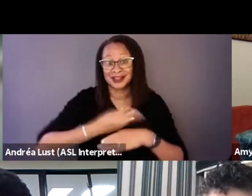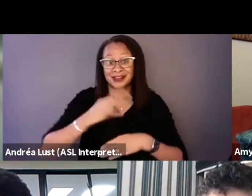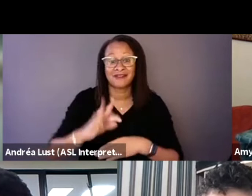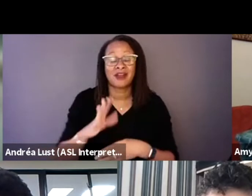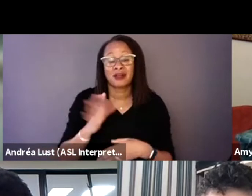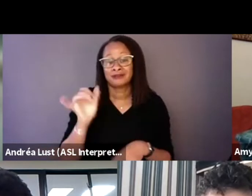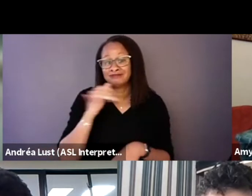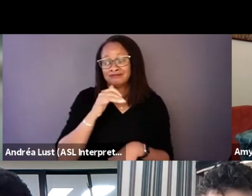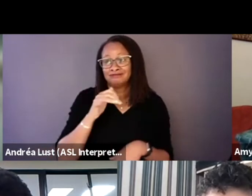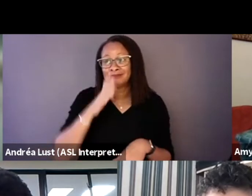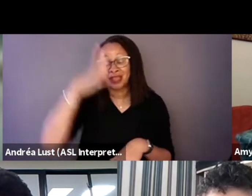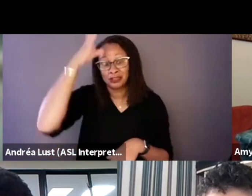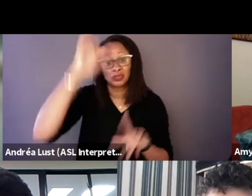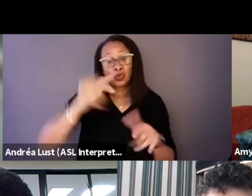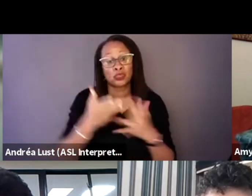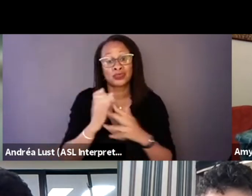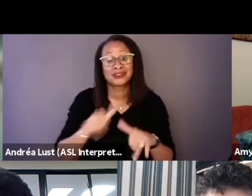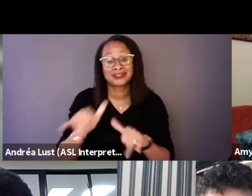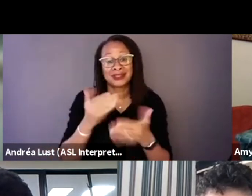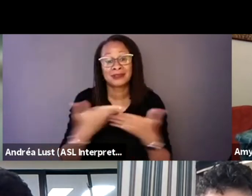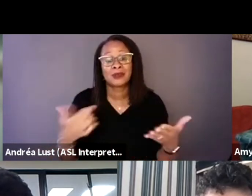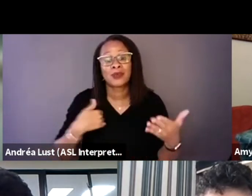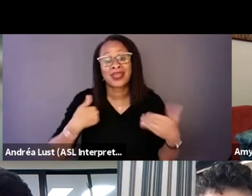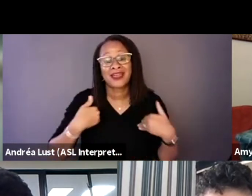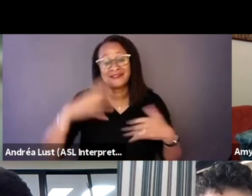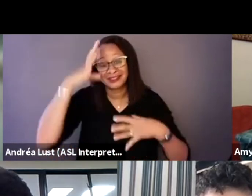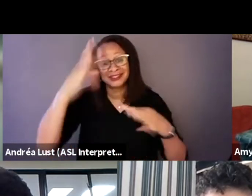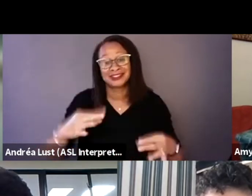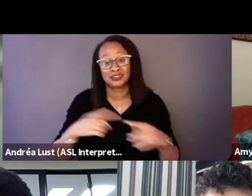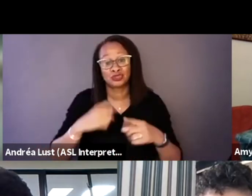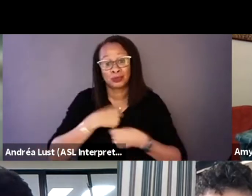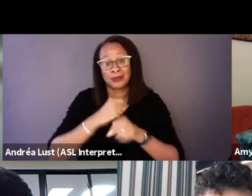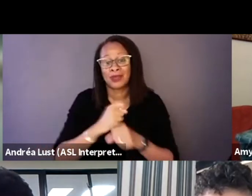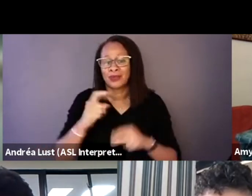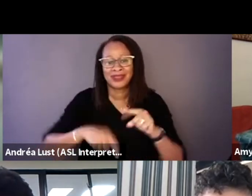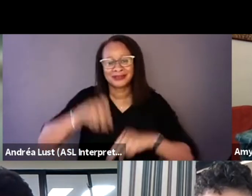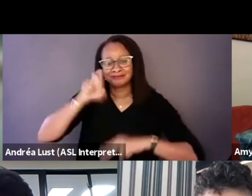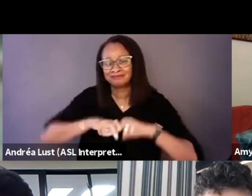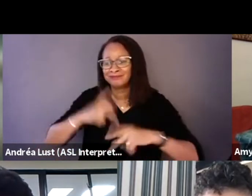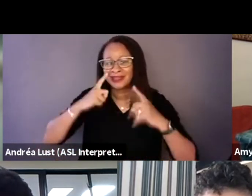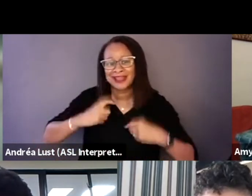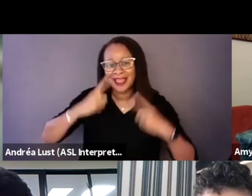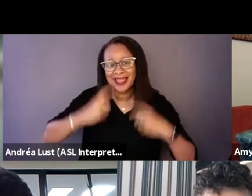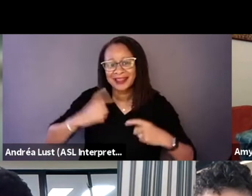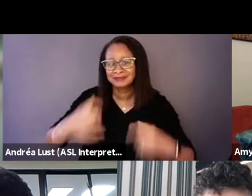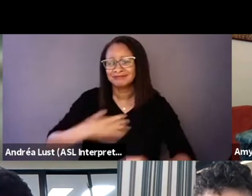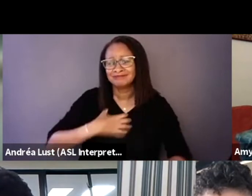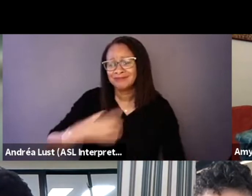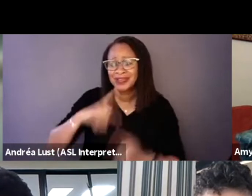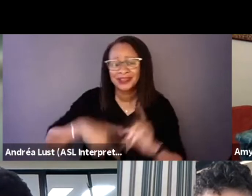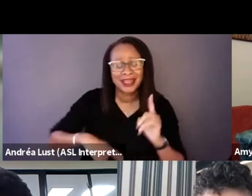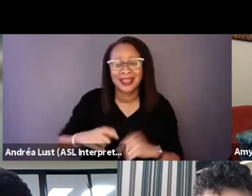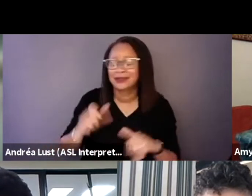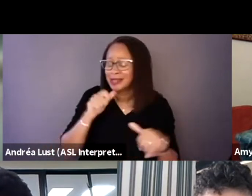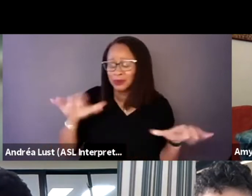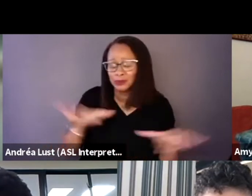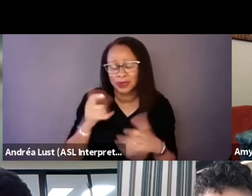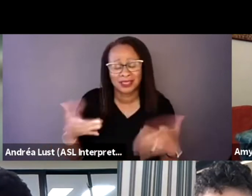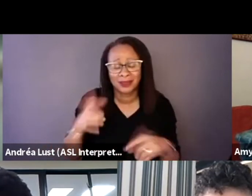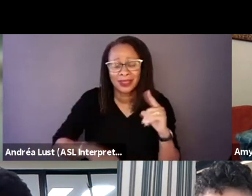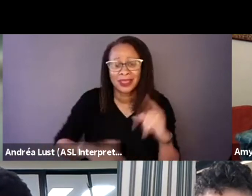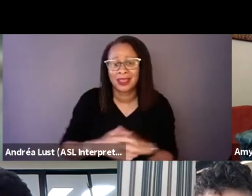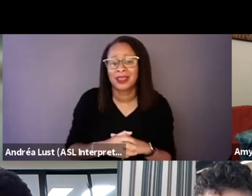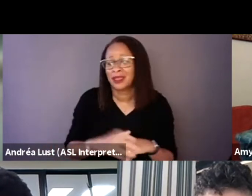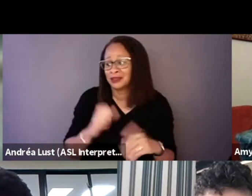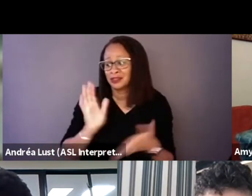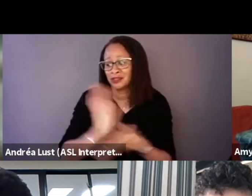same thing. But we have a decision to make. We can't just sit down and cry and complain about it and not do anything. The film